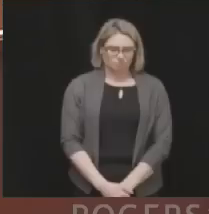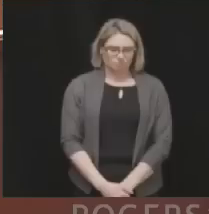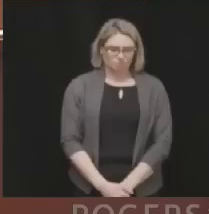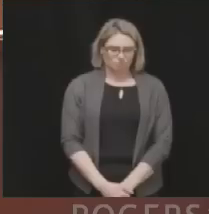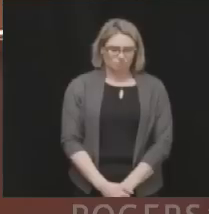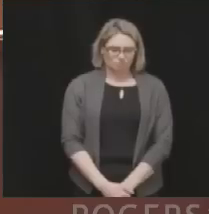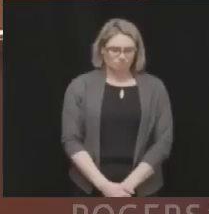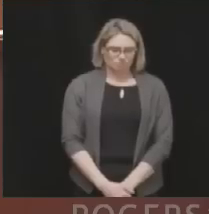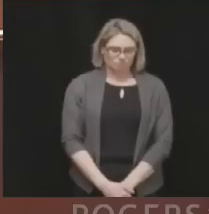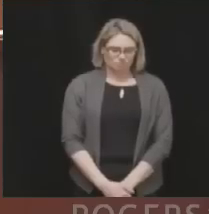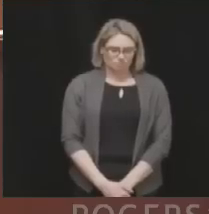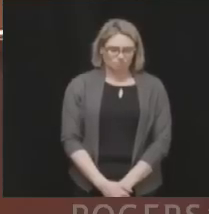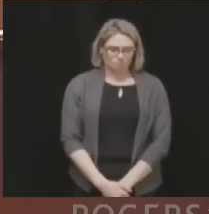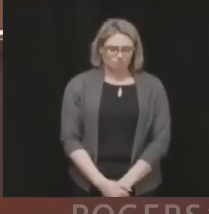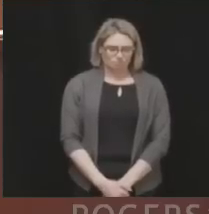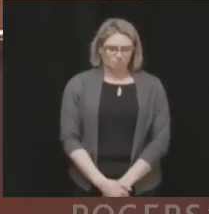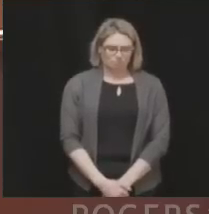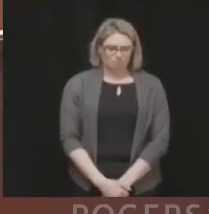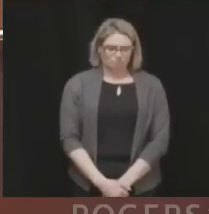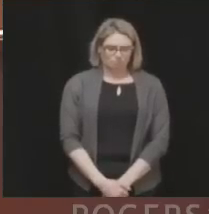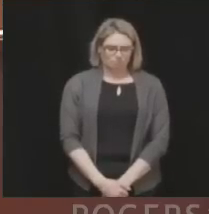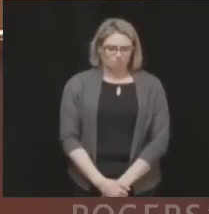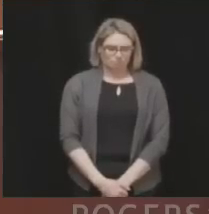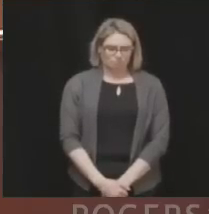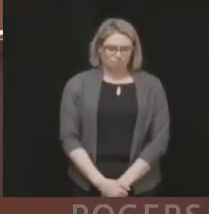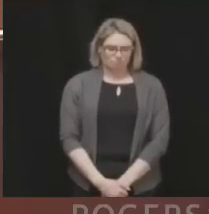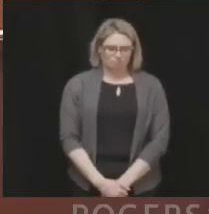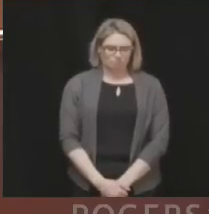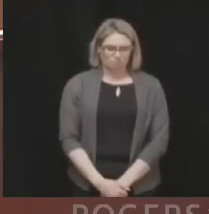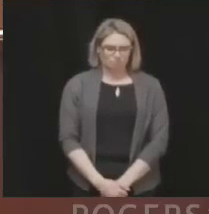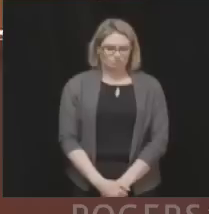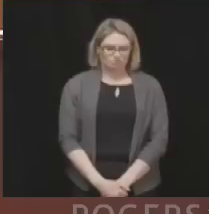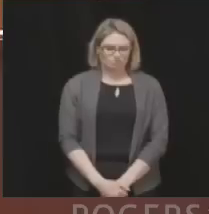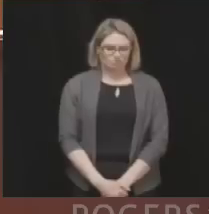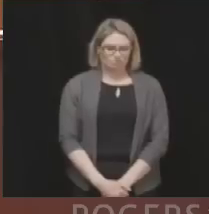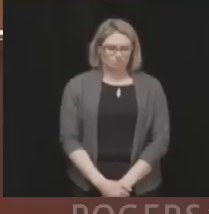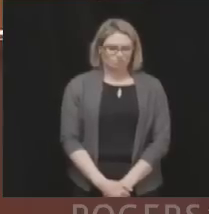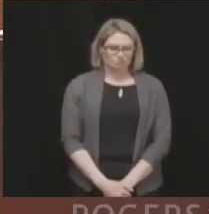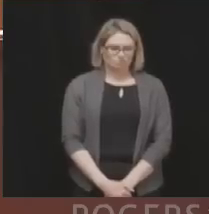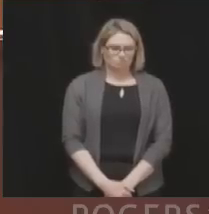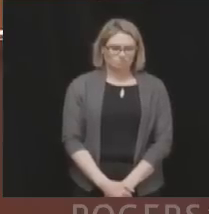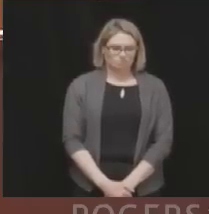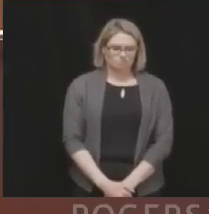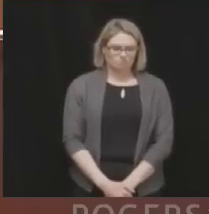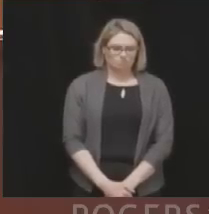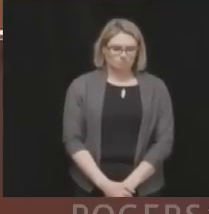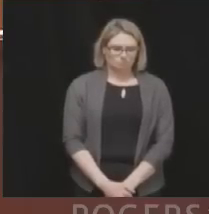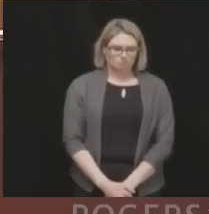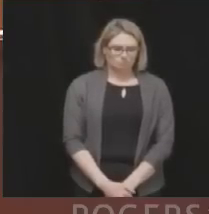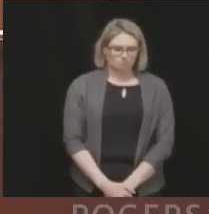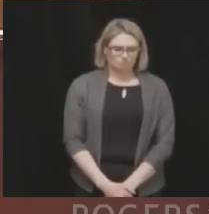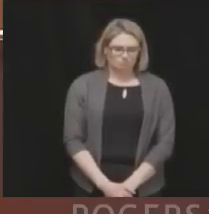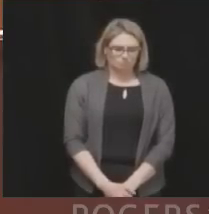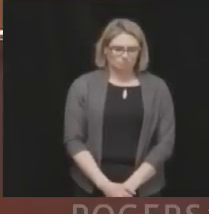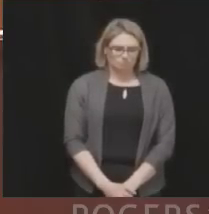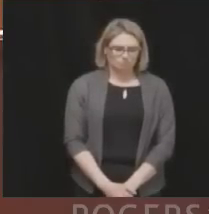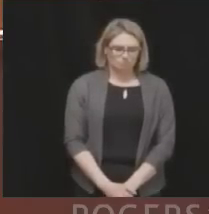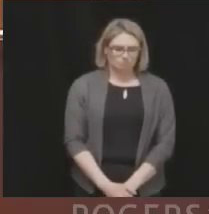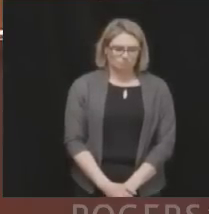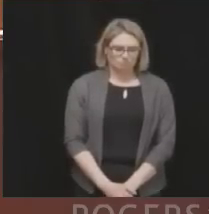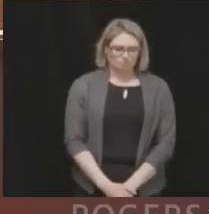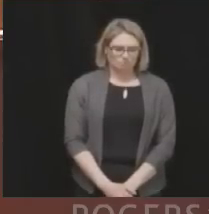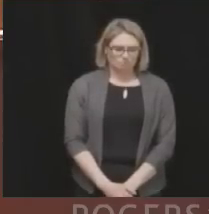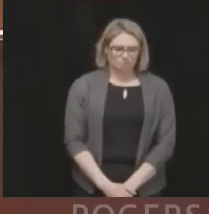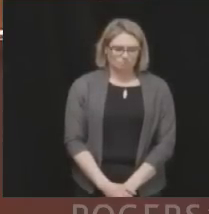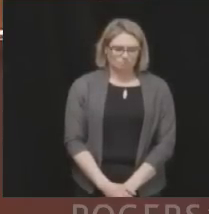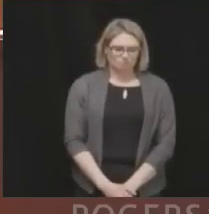will be guided by four distinct public health alert levels. We are currently in the red phase. This phase